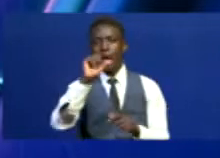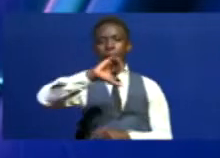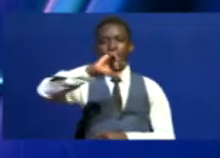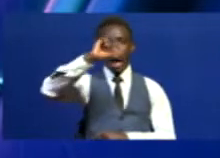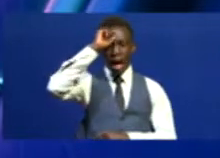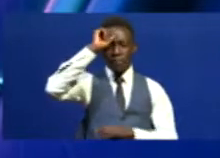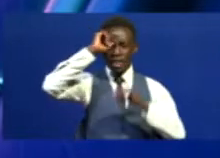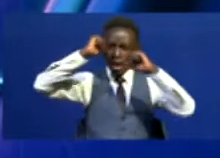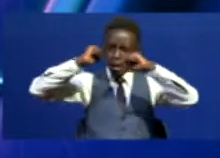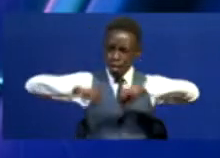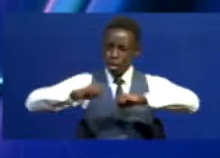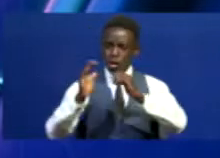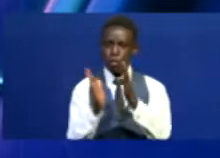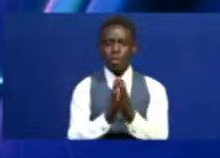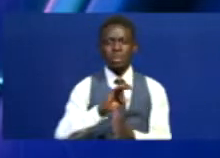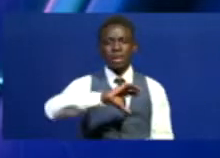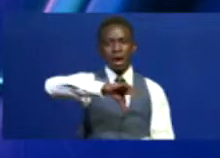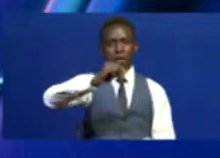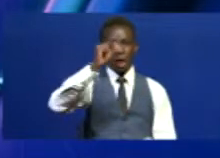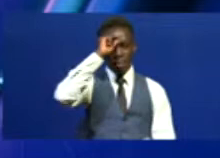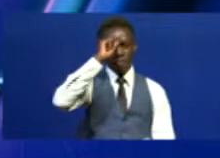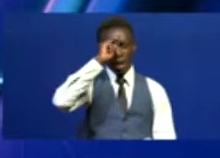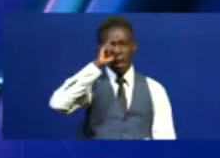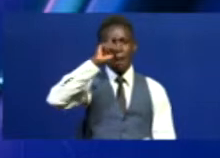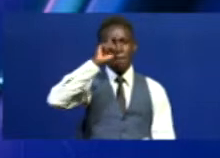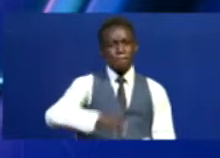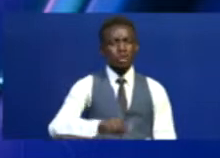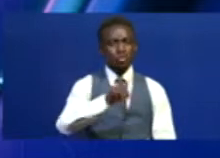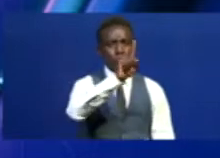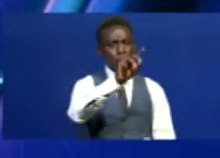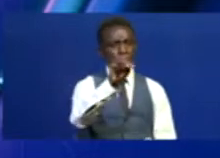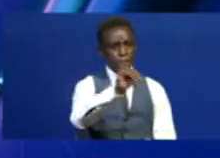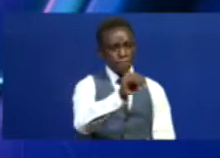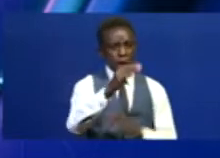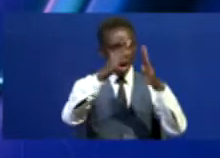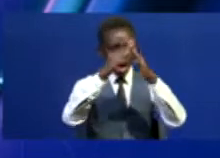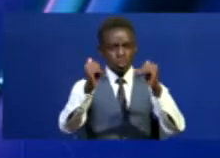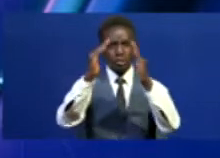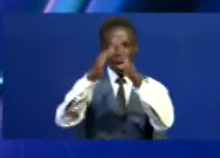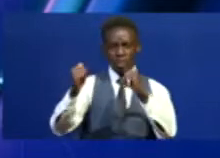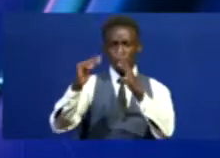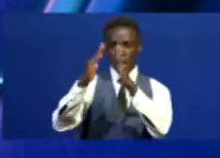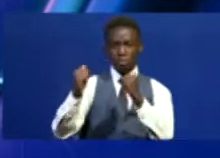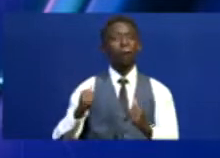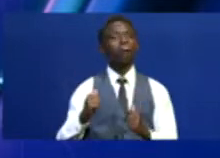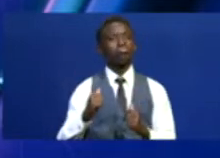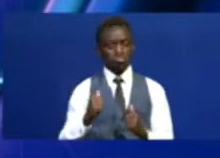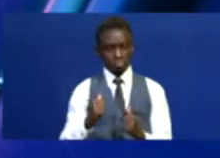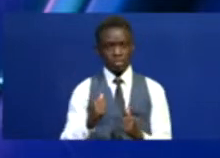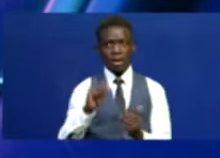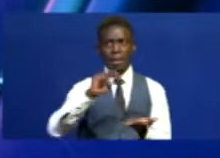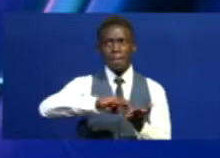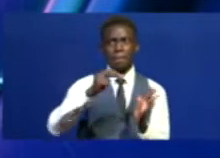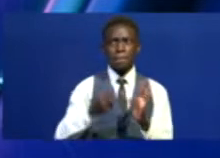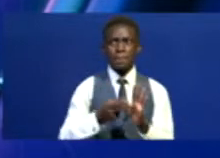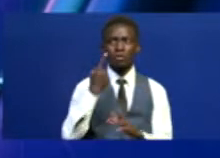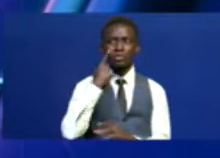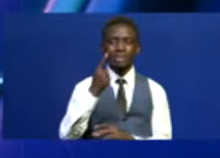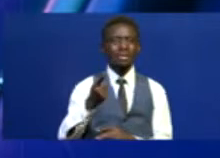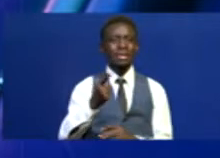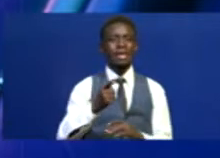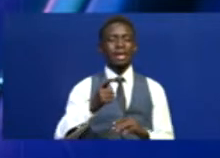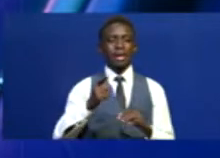to onboard 1 million indigent households. And when I talk of a household, I imply the principal